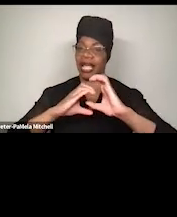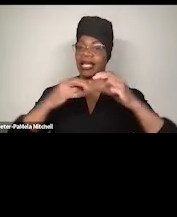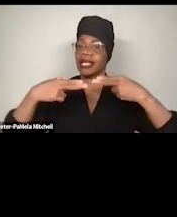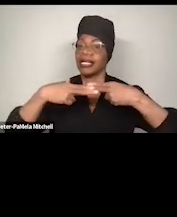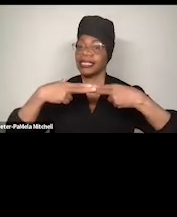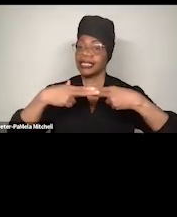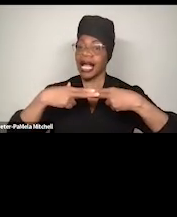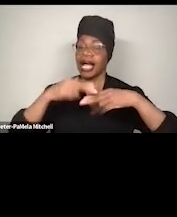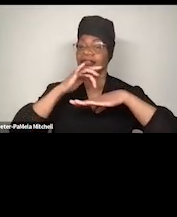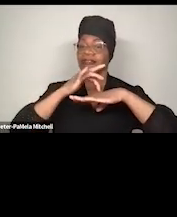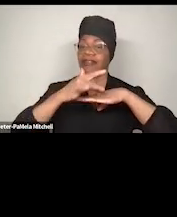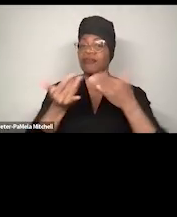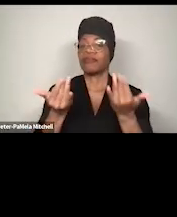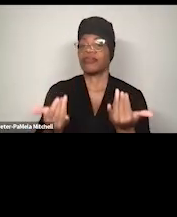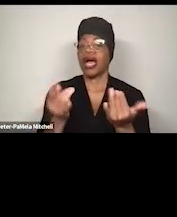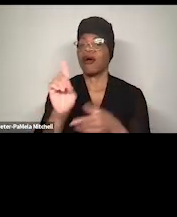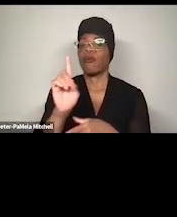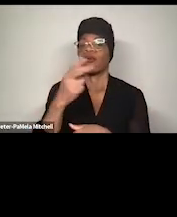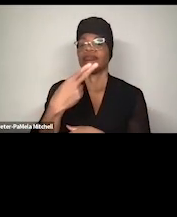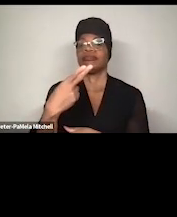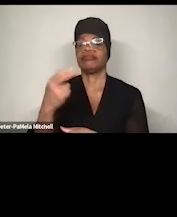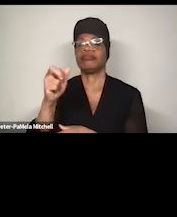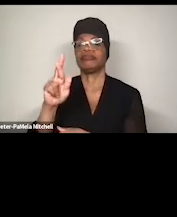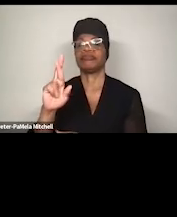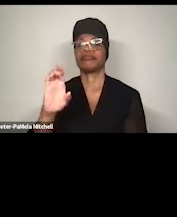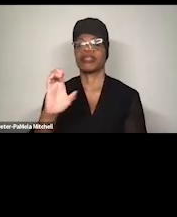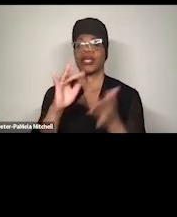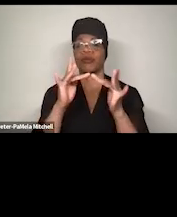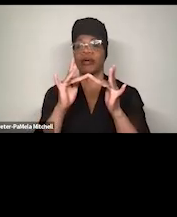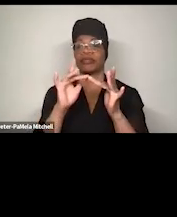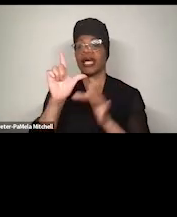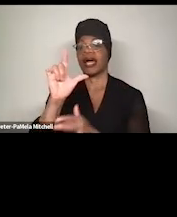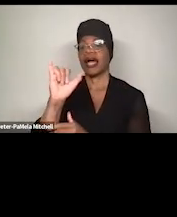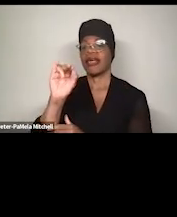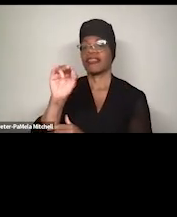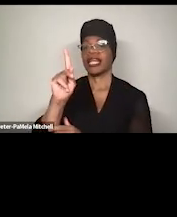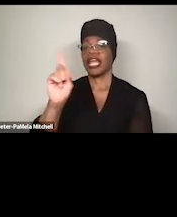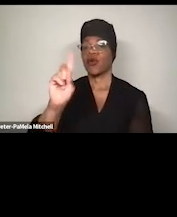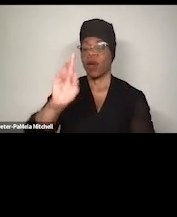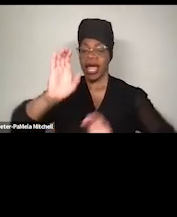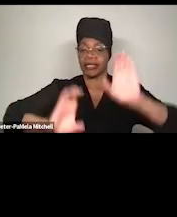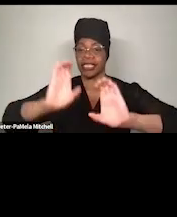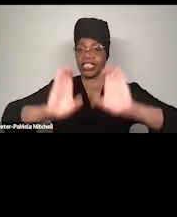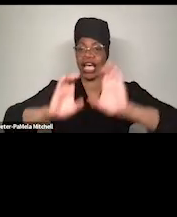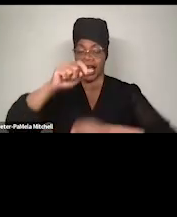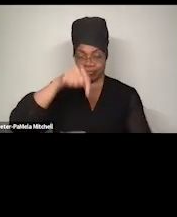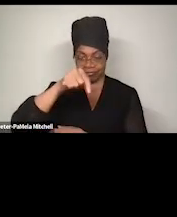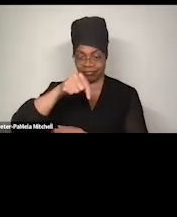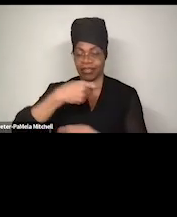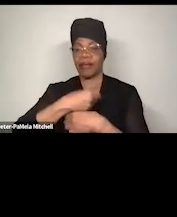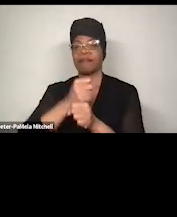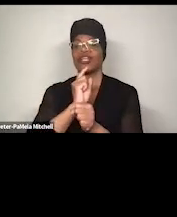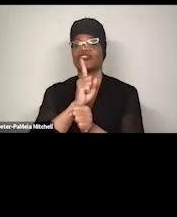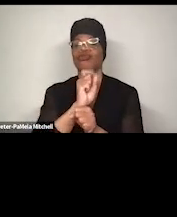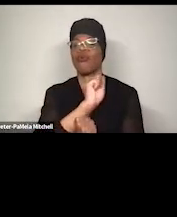available now on the HHRC website. Alicia's put the link in the chat, and we'll make sure everybody has that. We'll have a